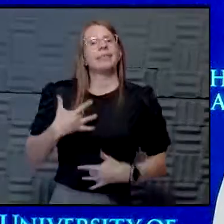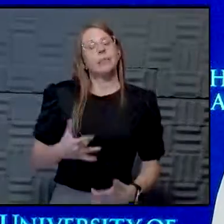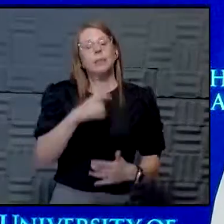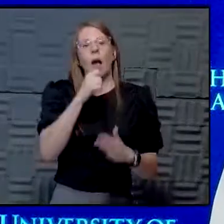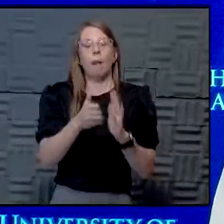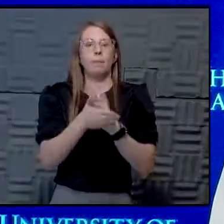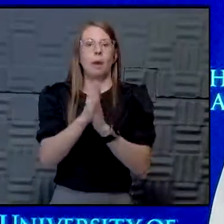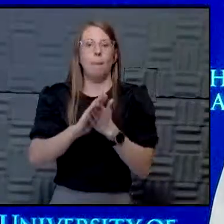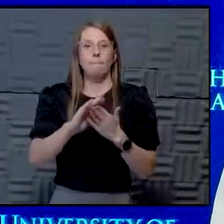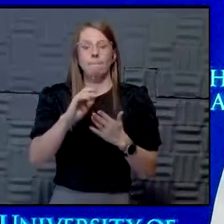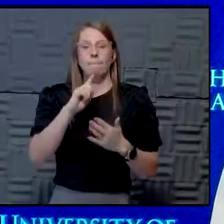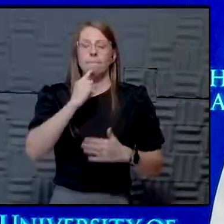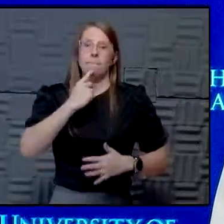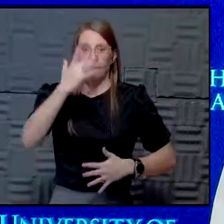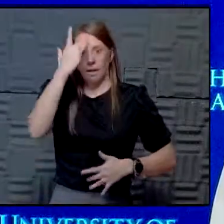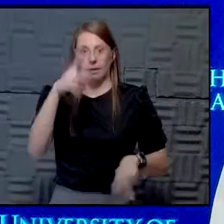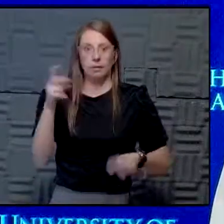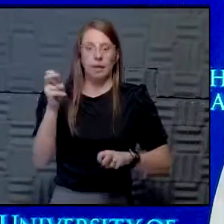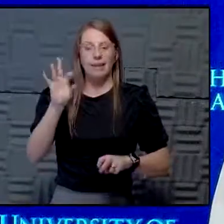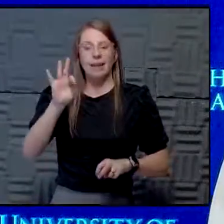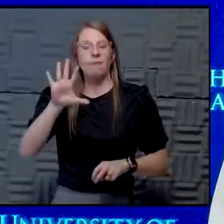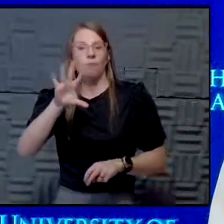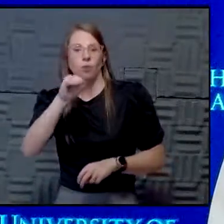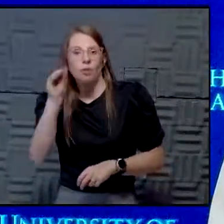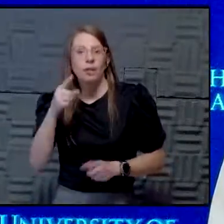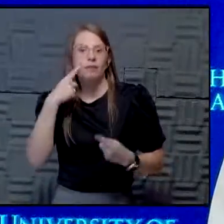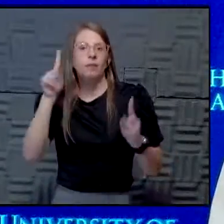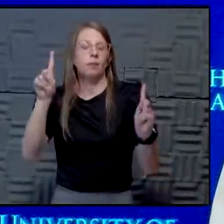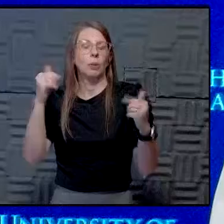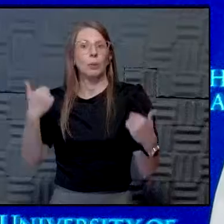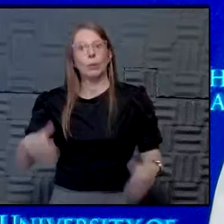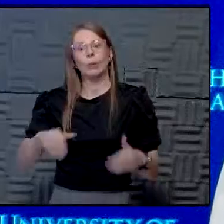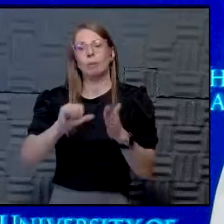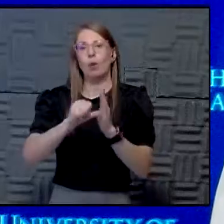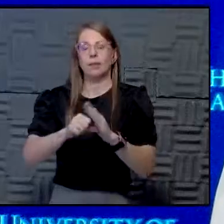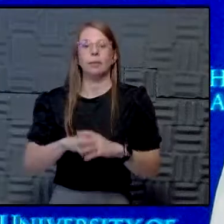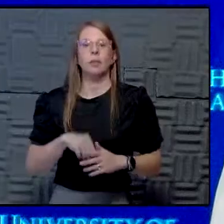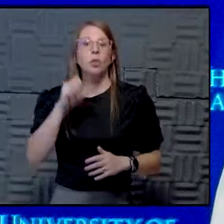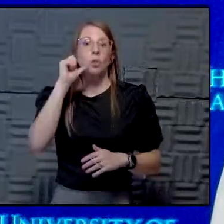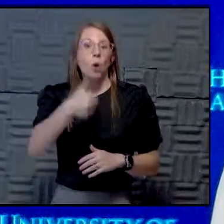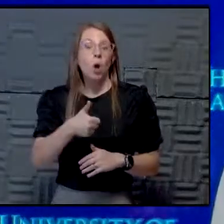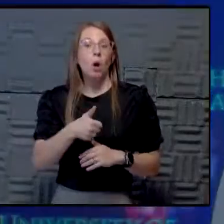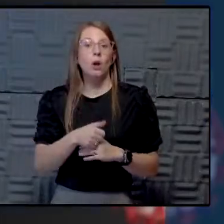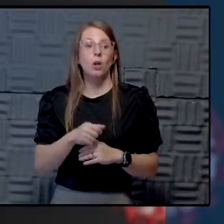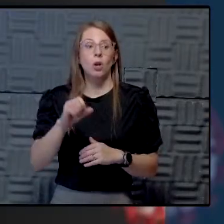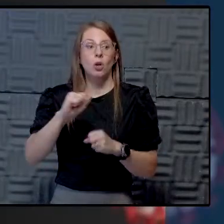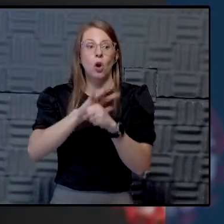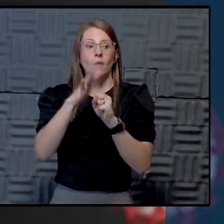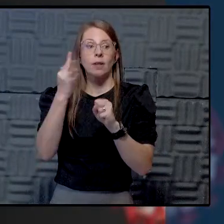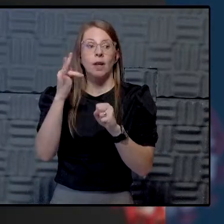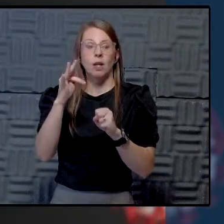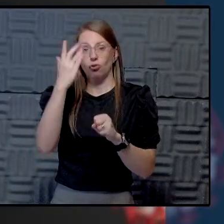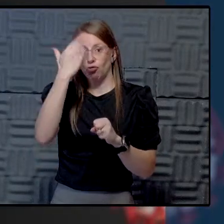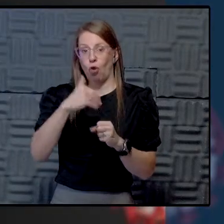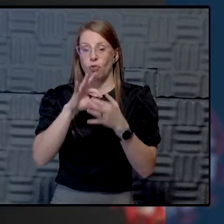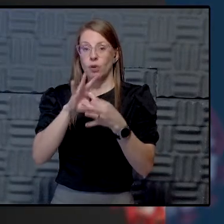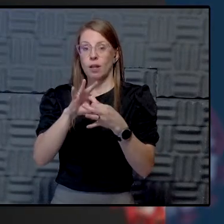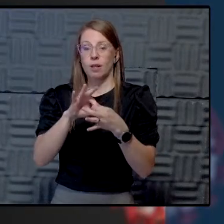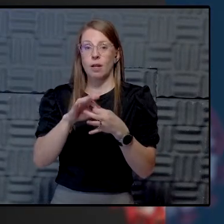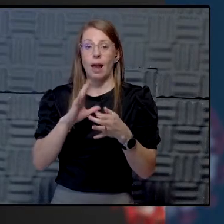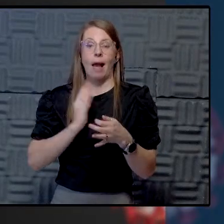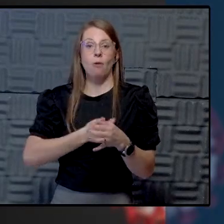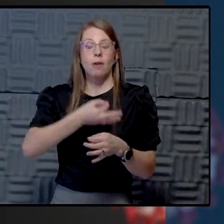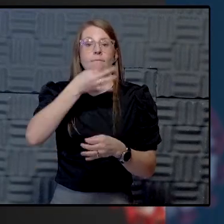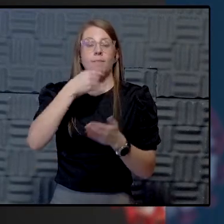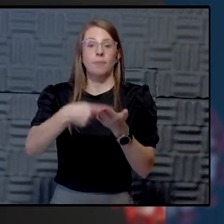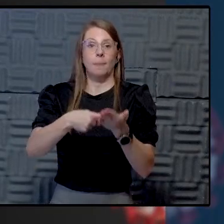sick, and so that's why 95% efficacy is so impressive. Hey, tomorrow, is there a COVID-19 stroke connection? Our experts